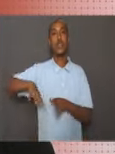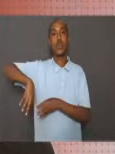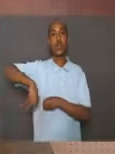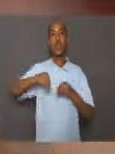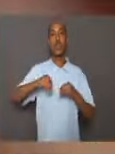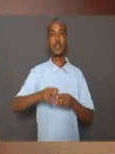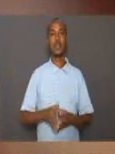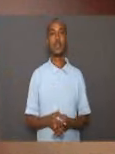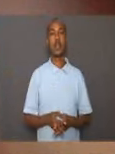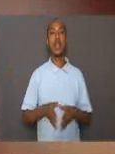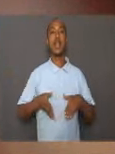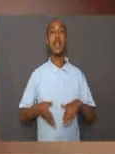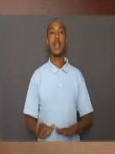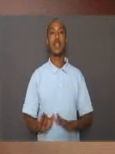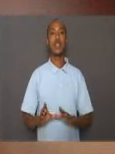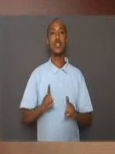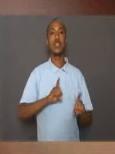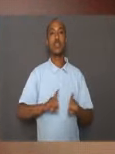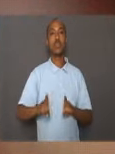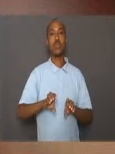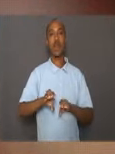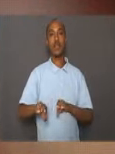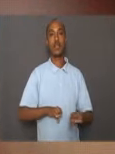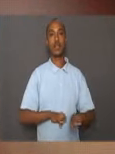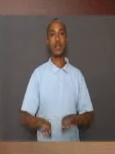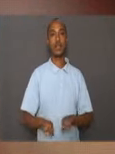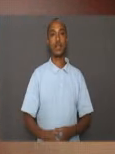Students, let us do an activity.